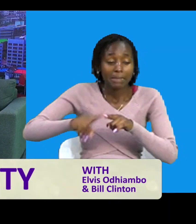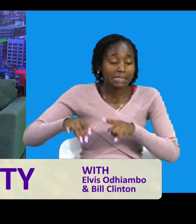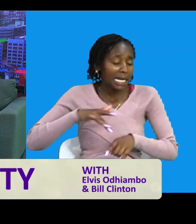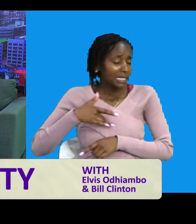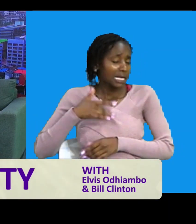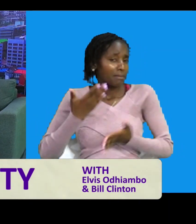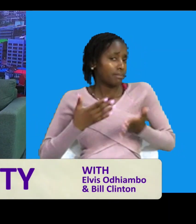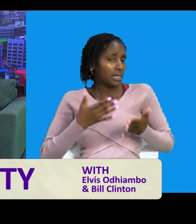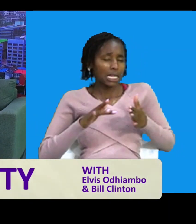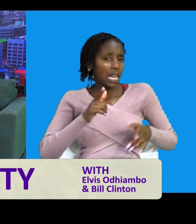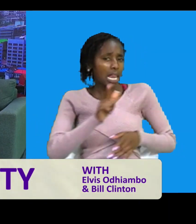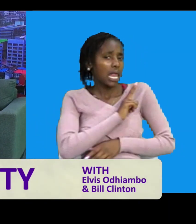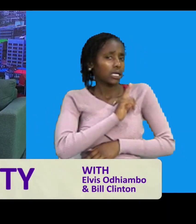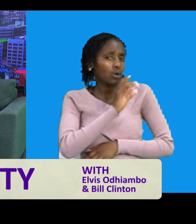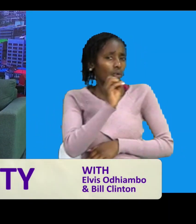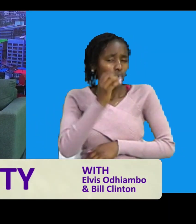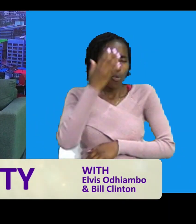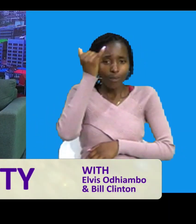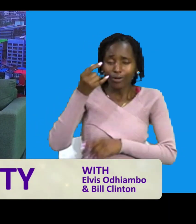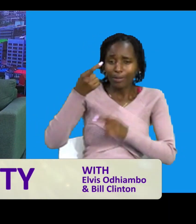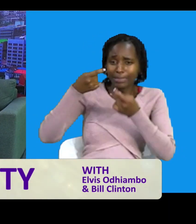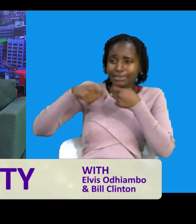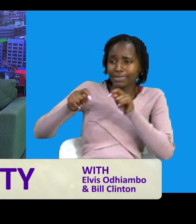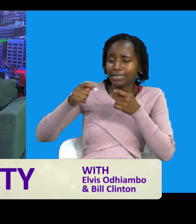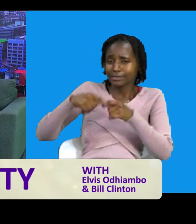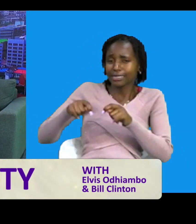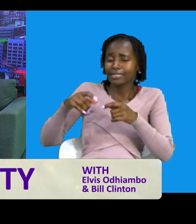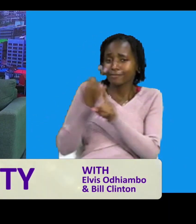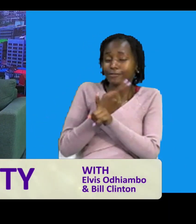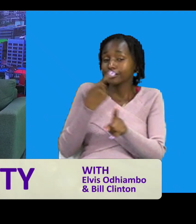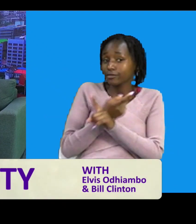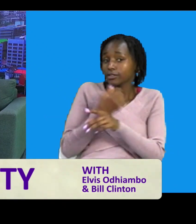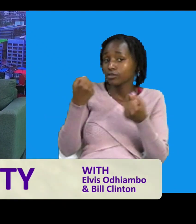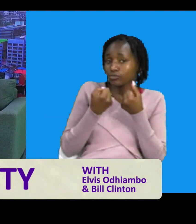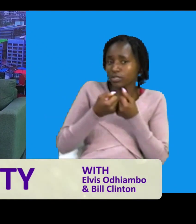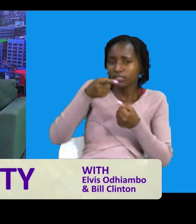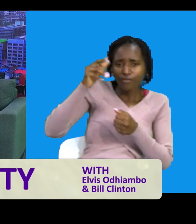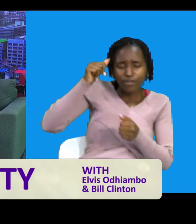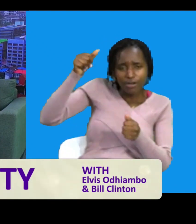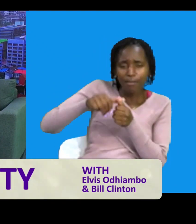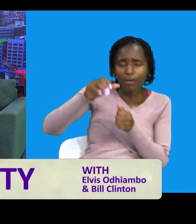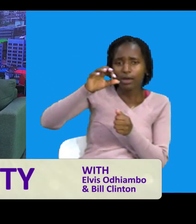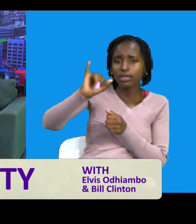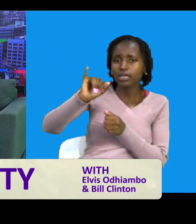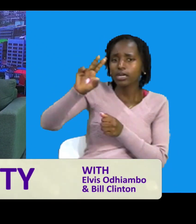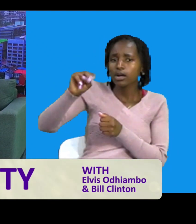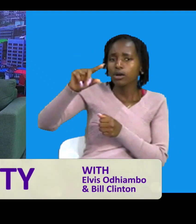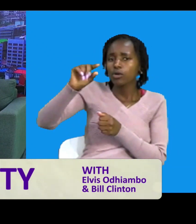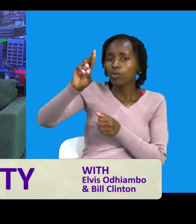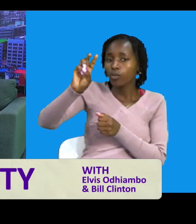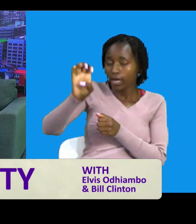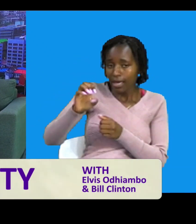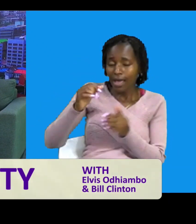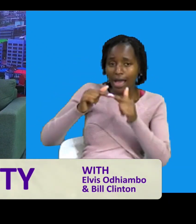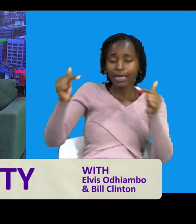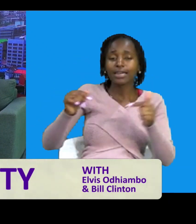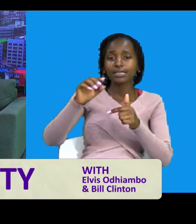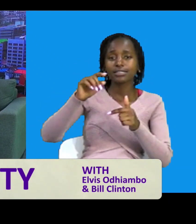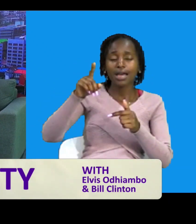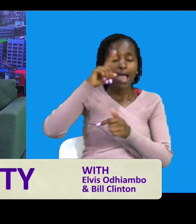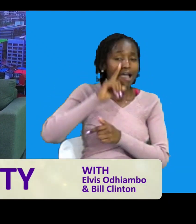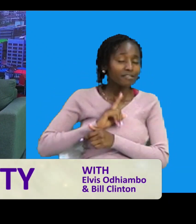they've had quite a run of good games. You can remember in the Ingwe against them when they played the Mashimeti Derby against FC